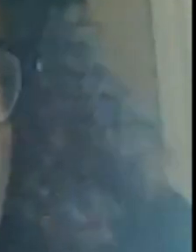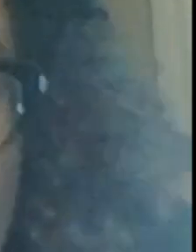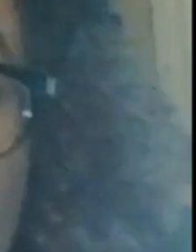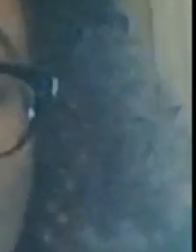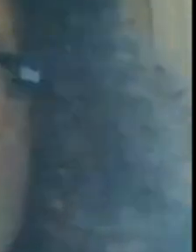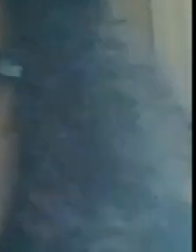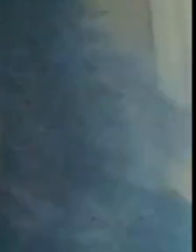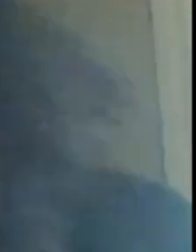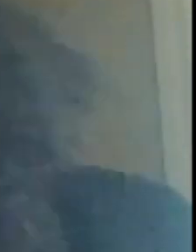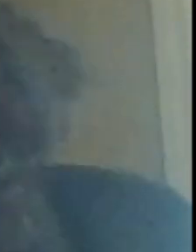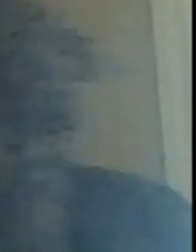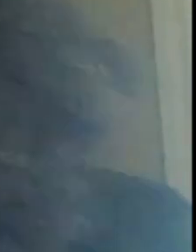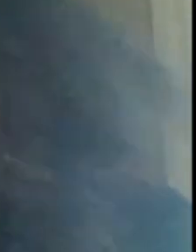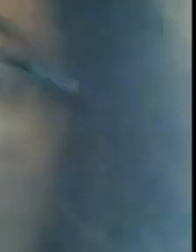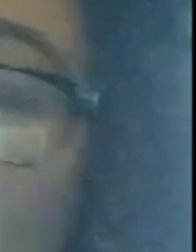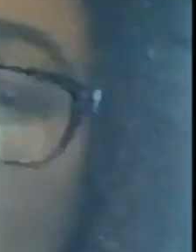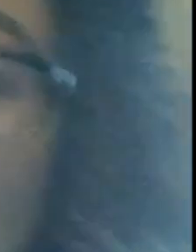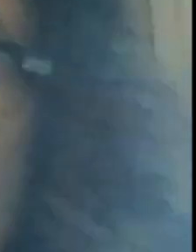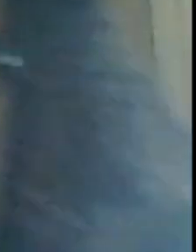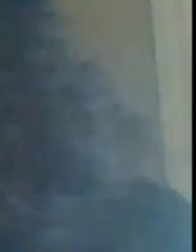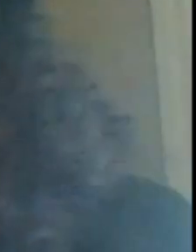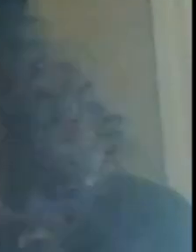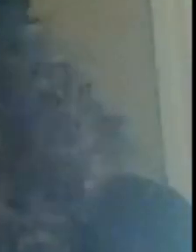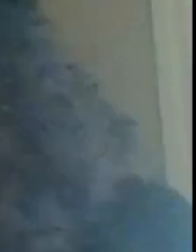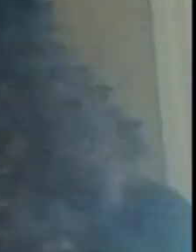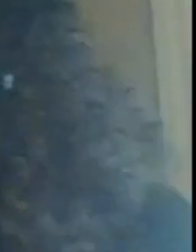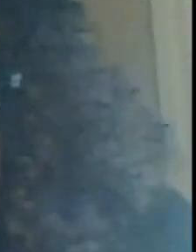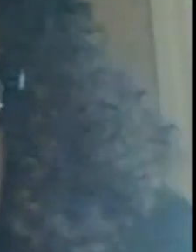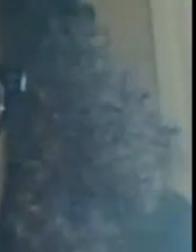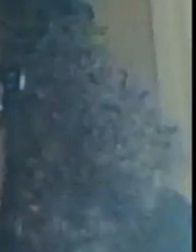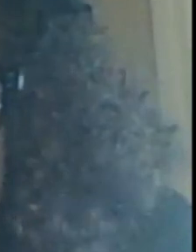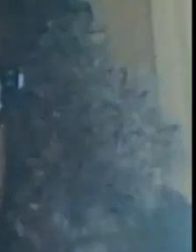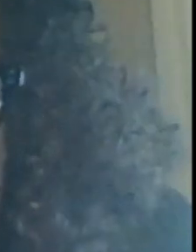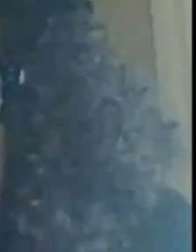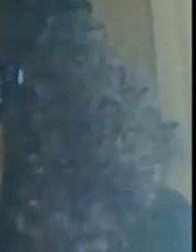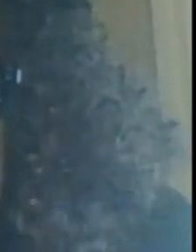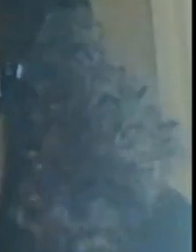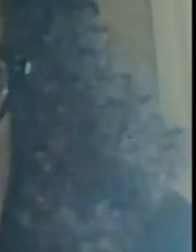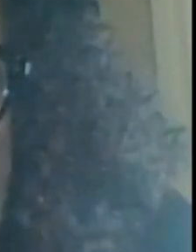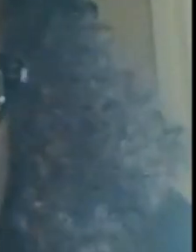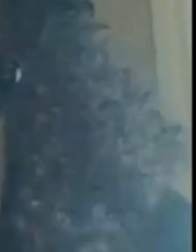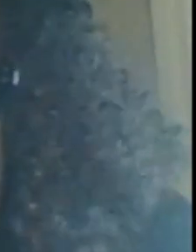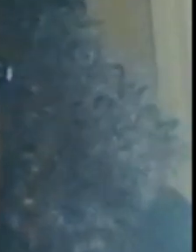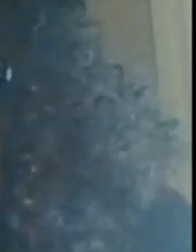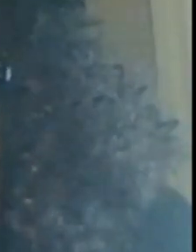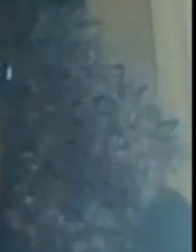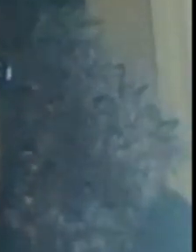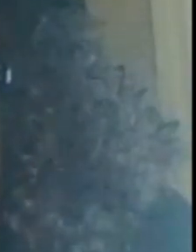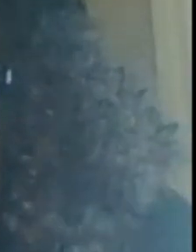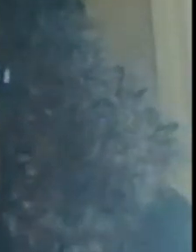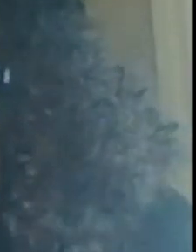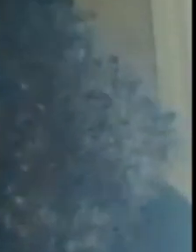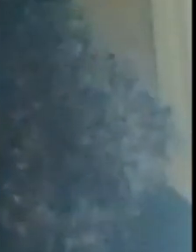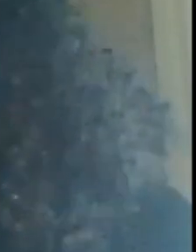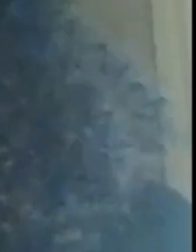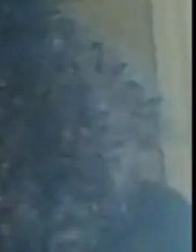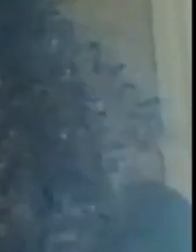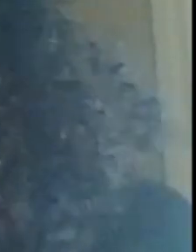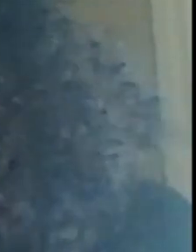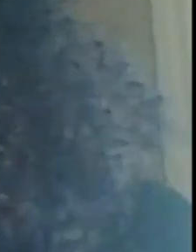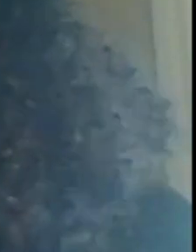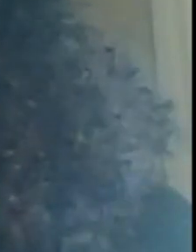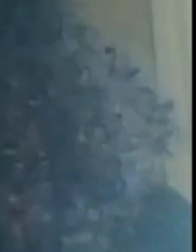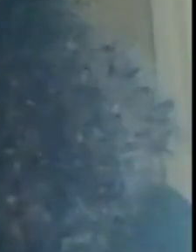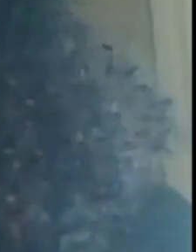have to dip out or if you have to come back or you have a meeting, then you'll be able to get the entire thing by visiting our lamar.edu/visit